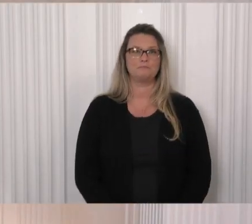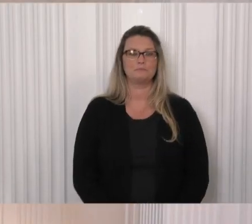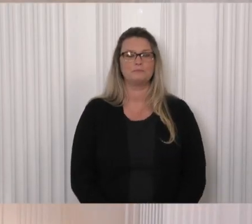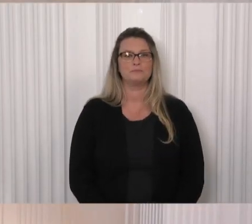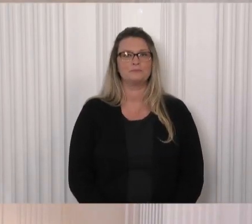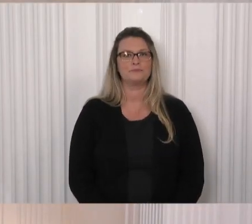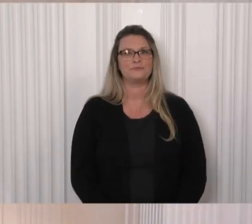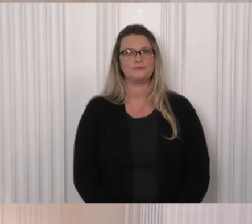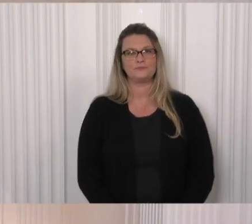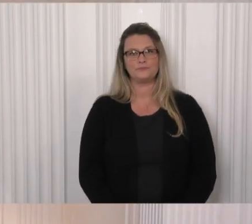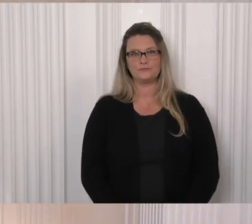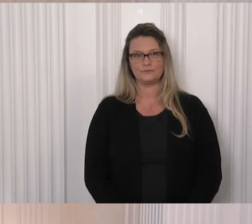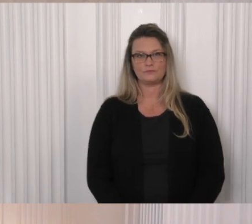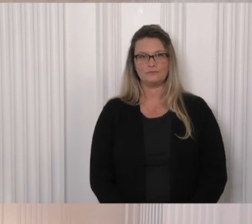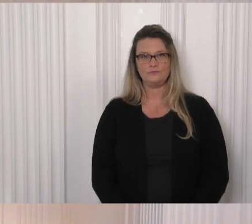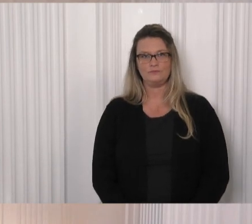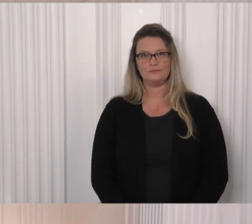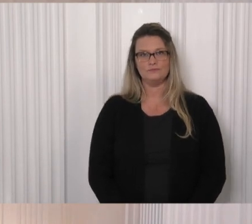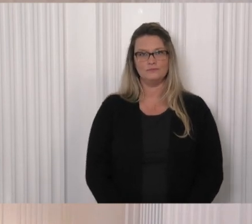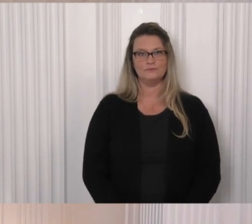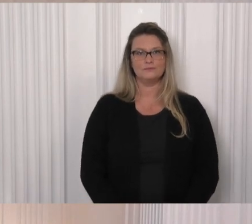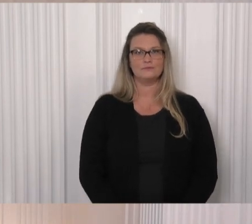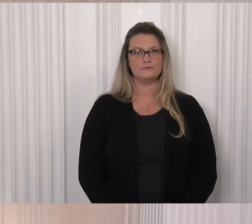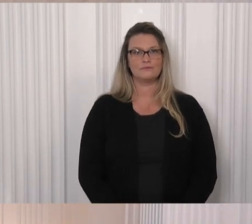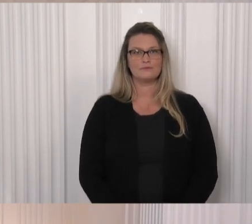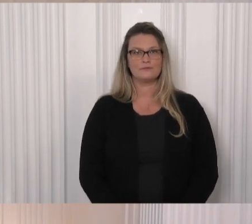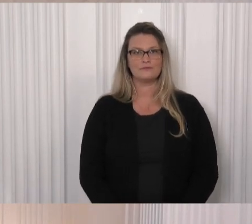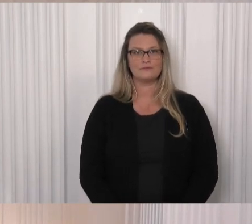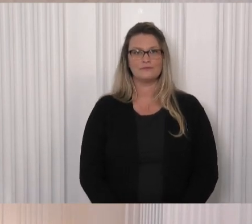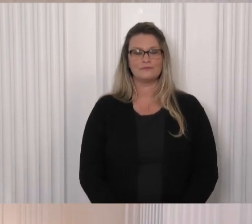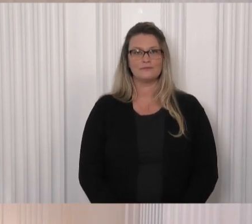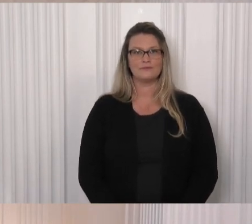a quick little follow-up from me.